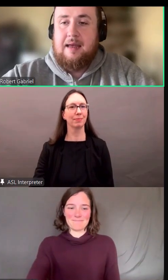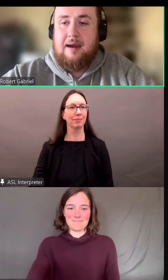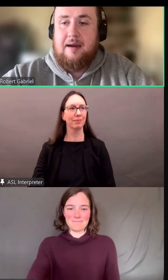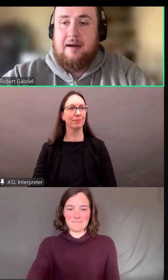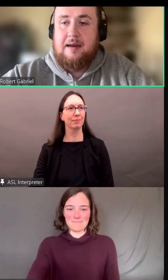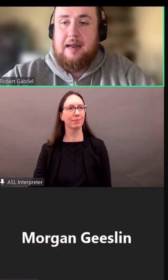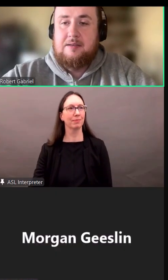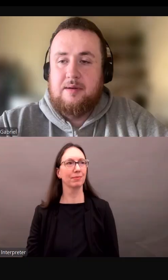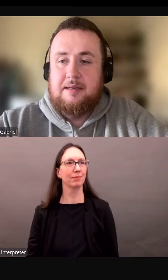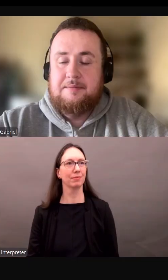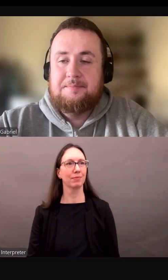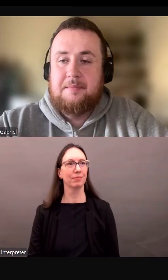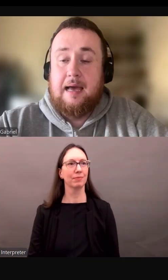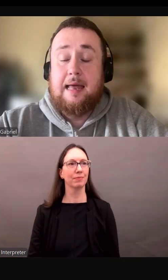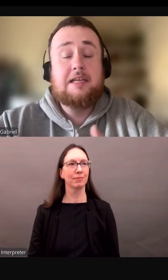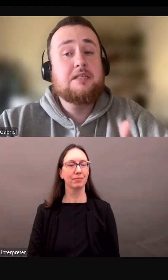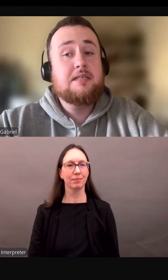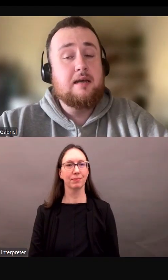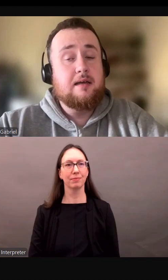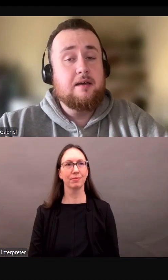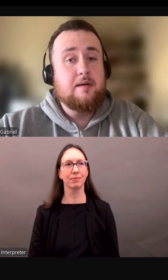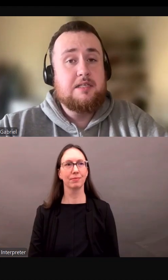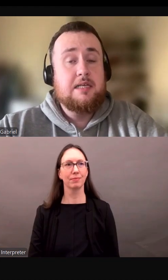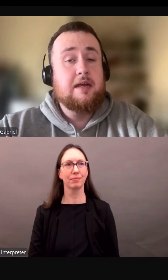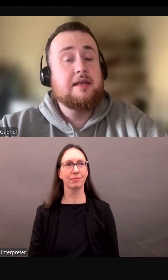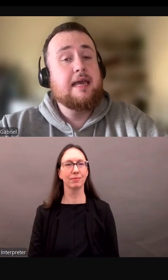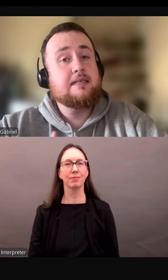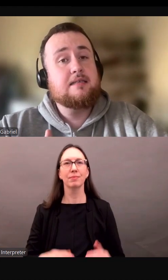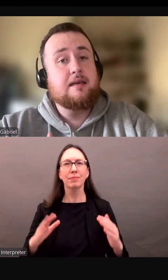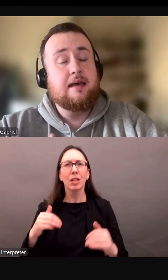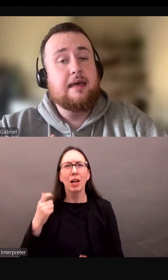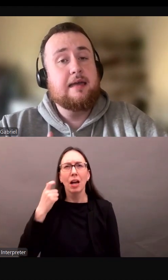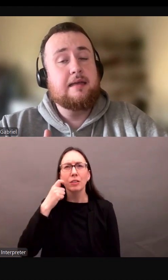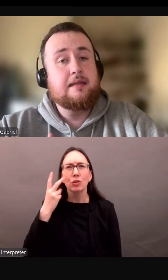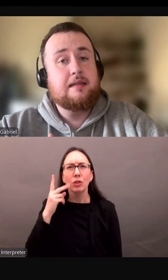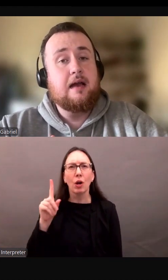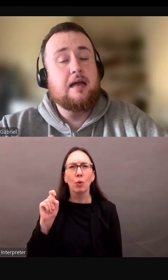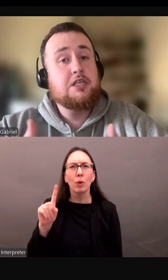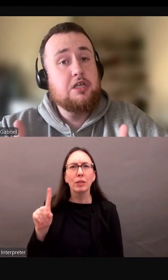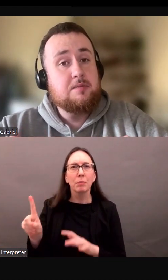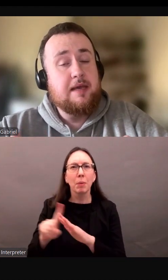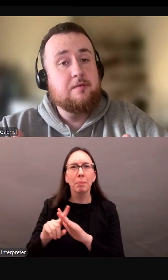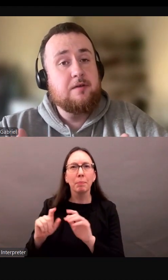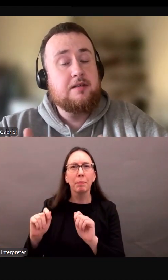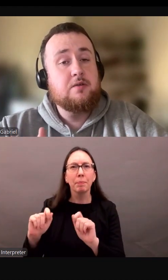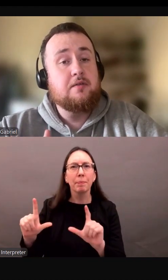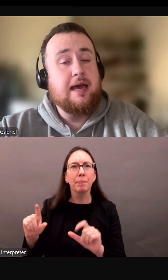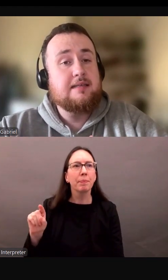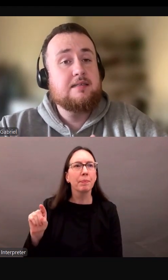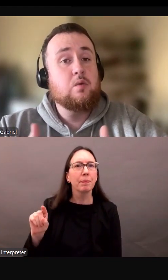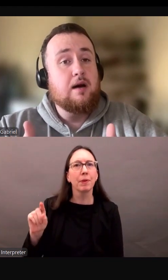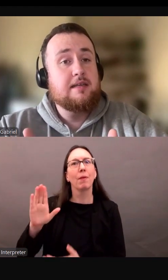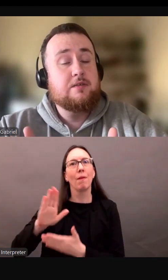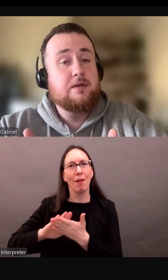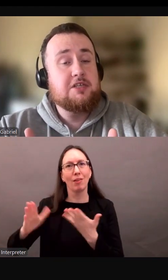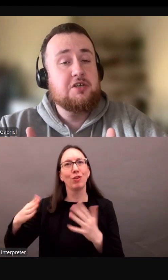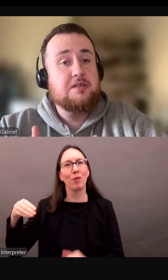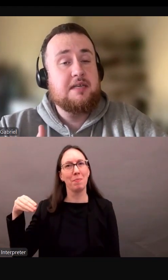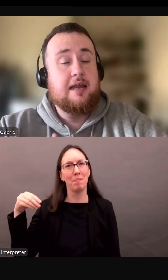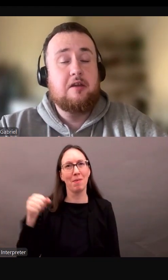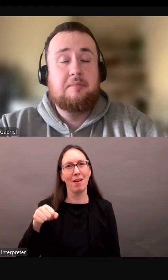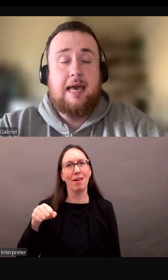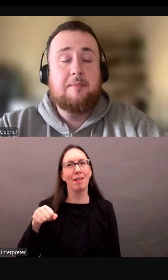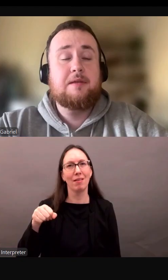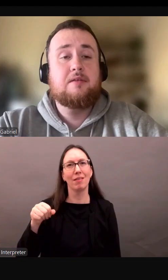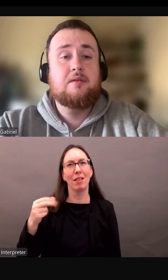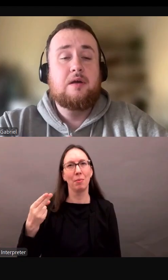Then our next one, and I just saw a question there. Yes, the college does pay for it, so you have access to all these features, and